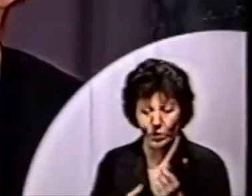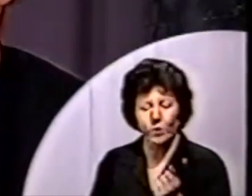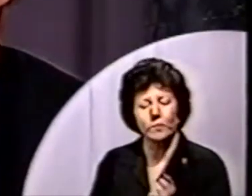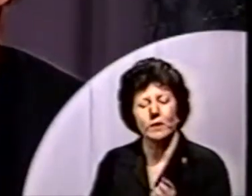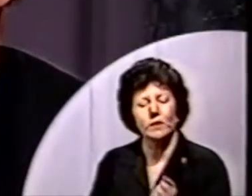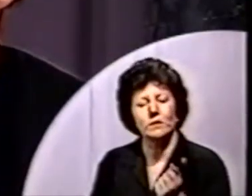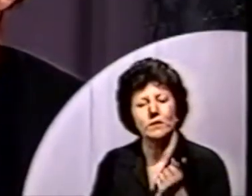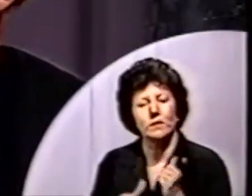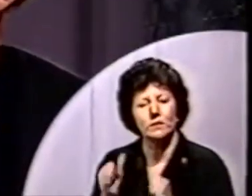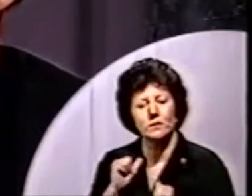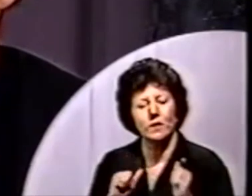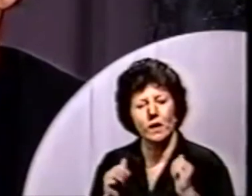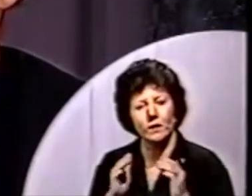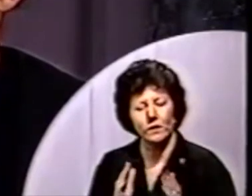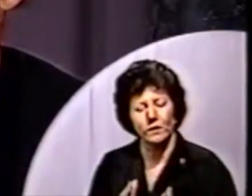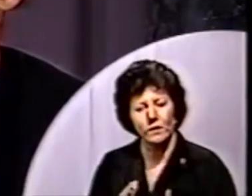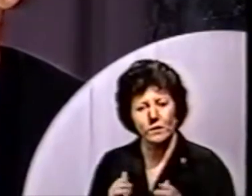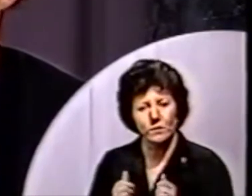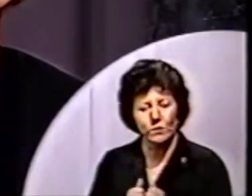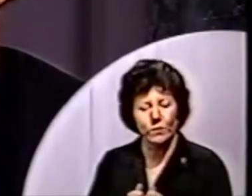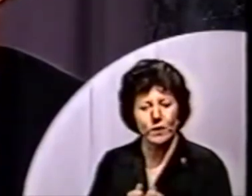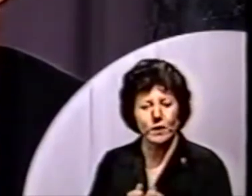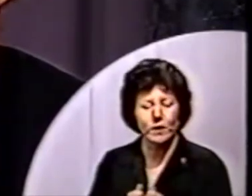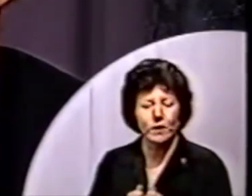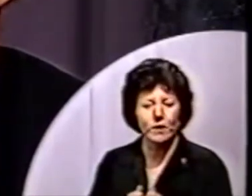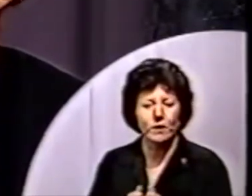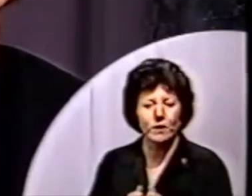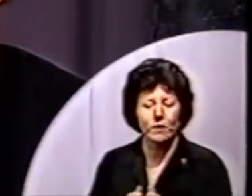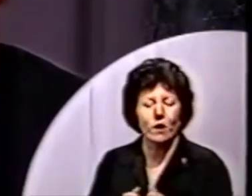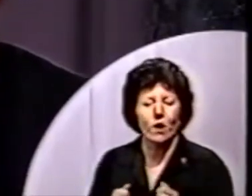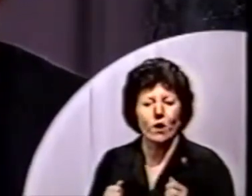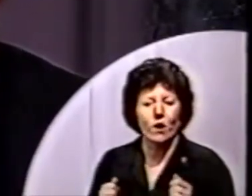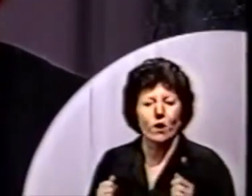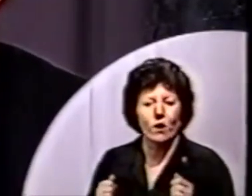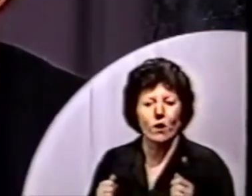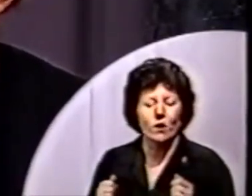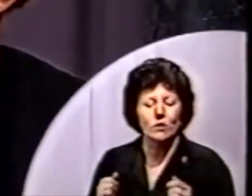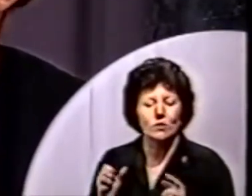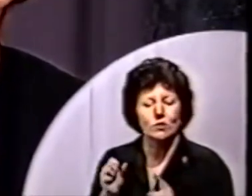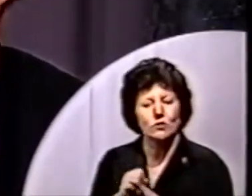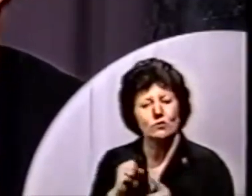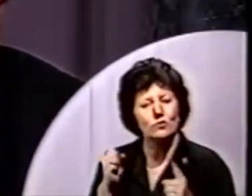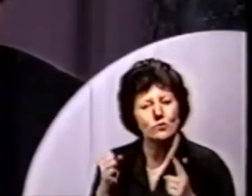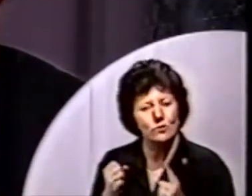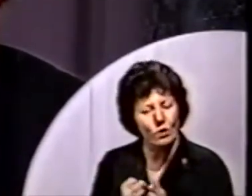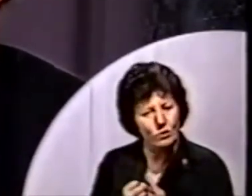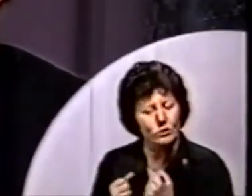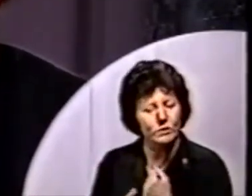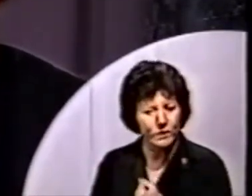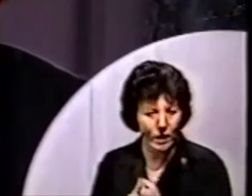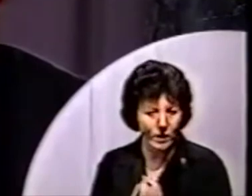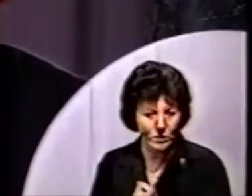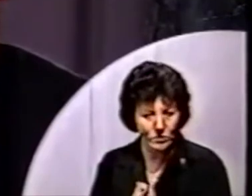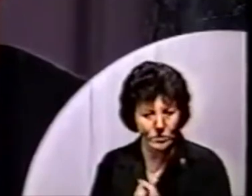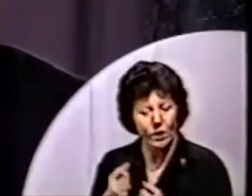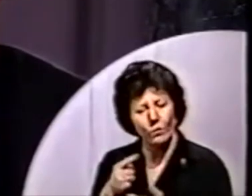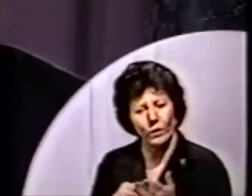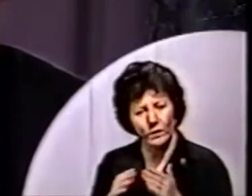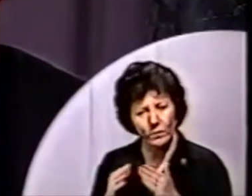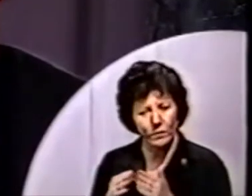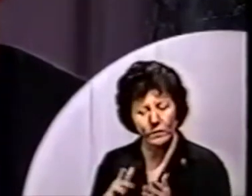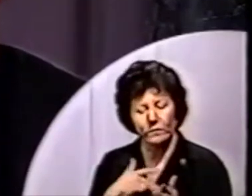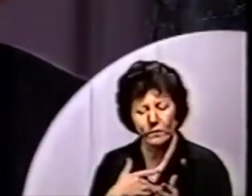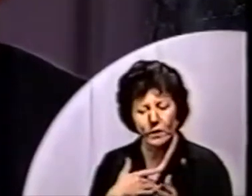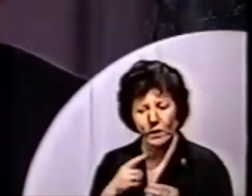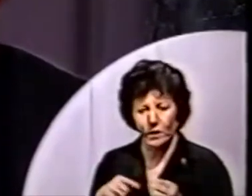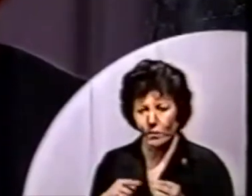the scientists with issues more related to social harms, what the community is feeling about